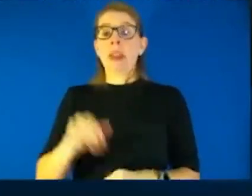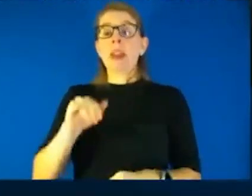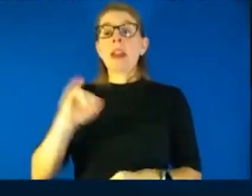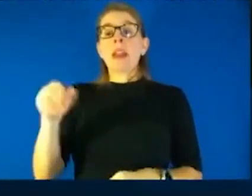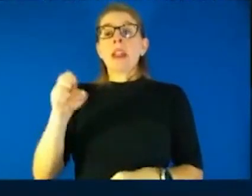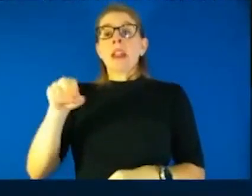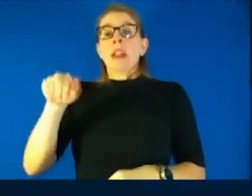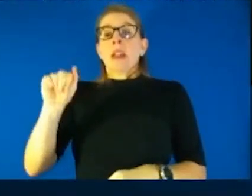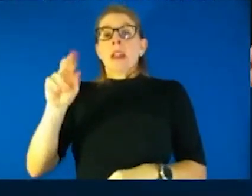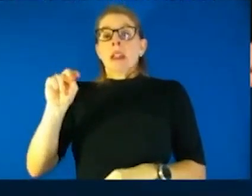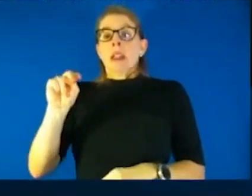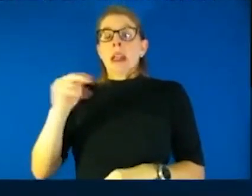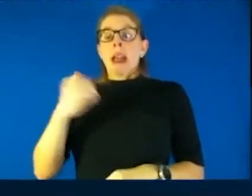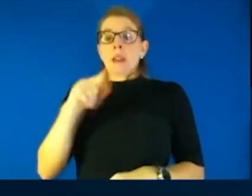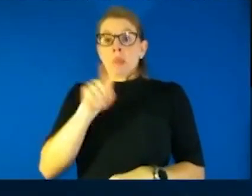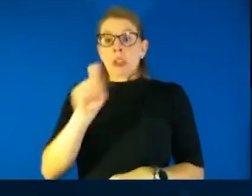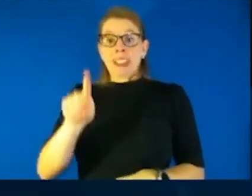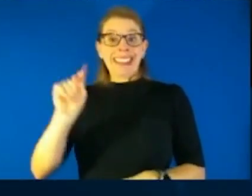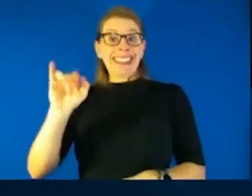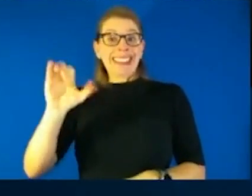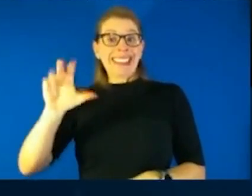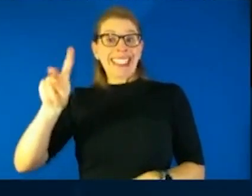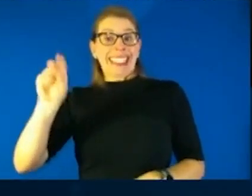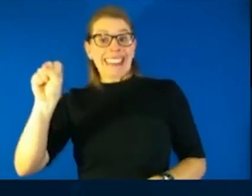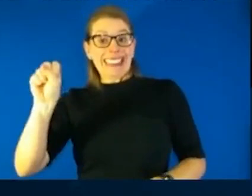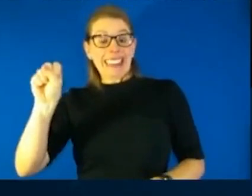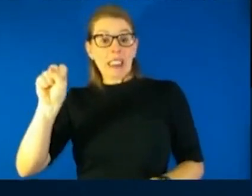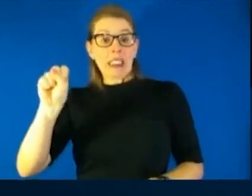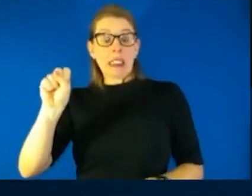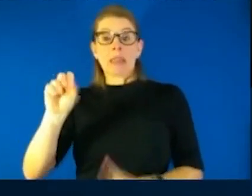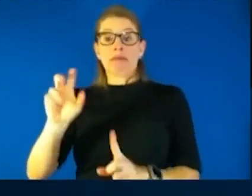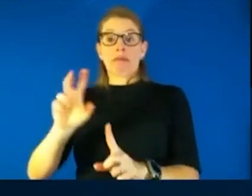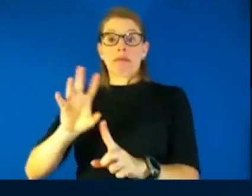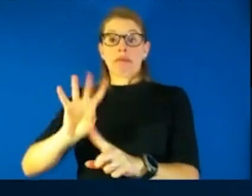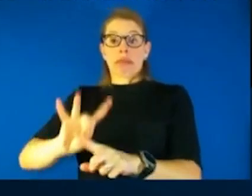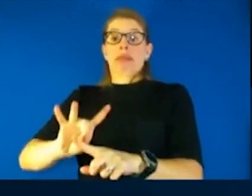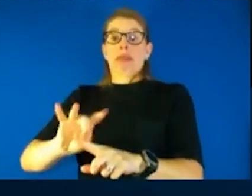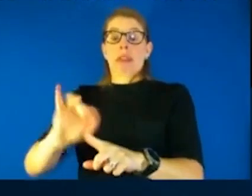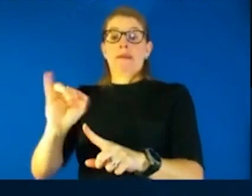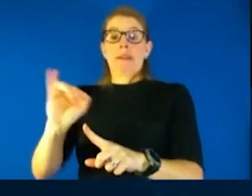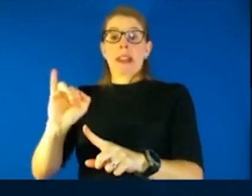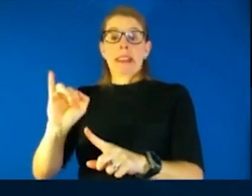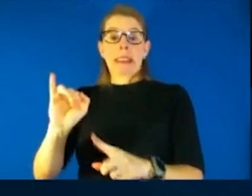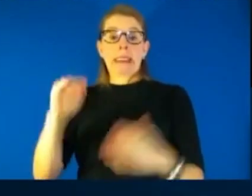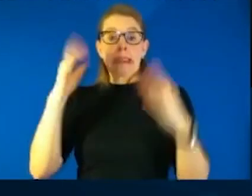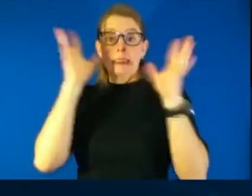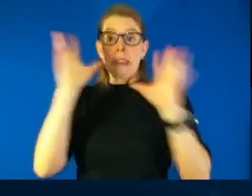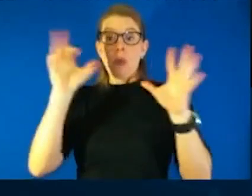about ticks infecting deer or other animals?